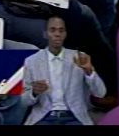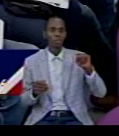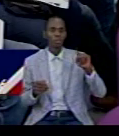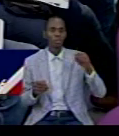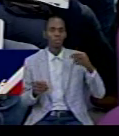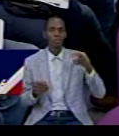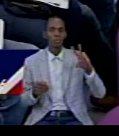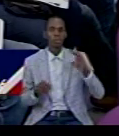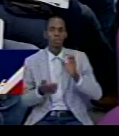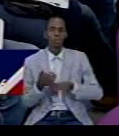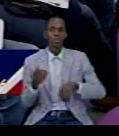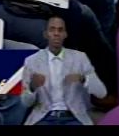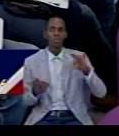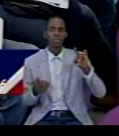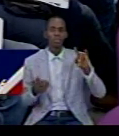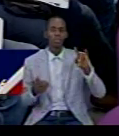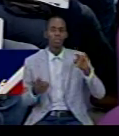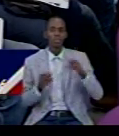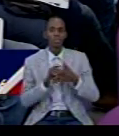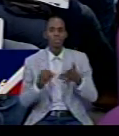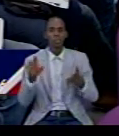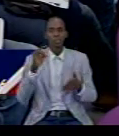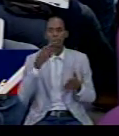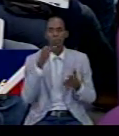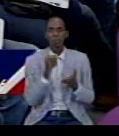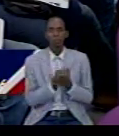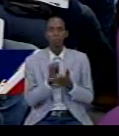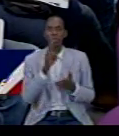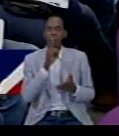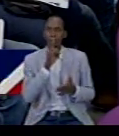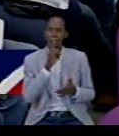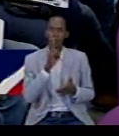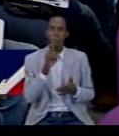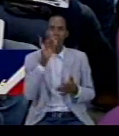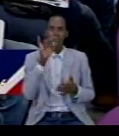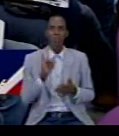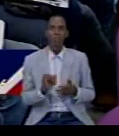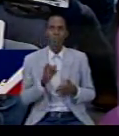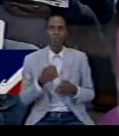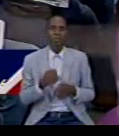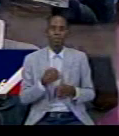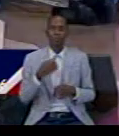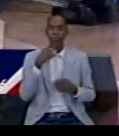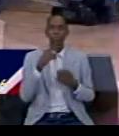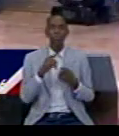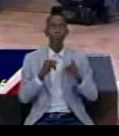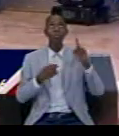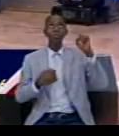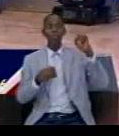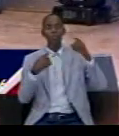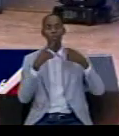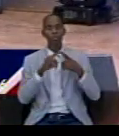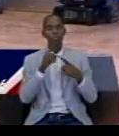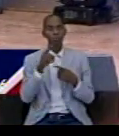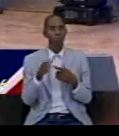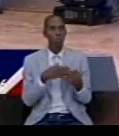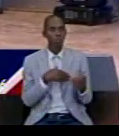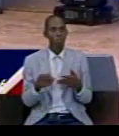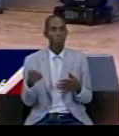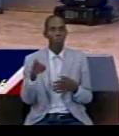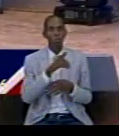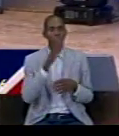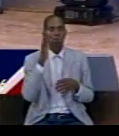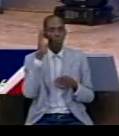verse 18, verily I say unto you, whatsoever ye shall bind